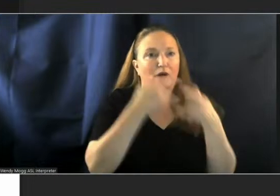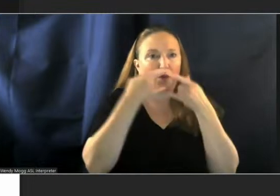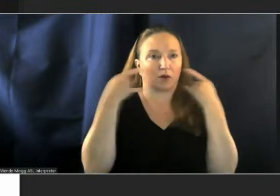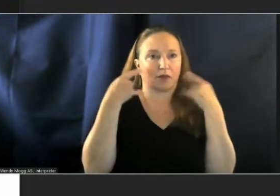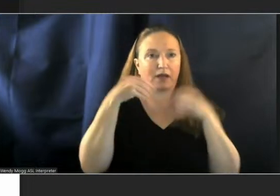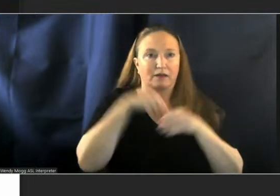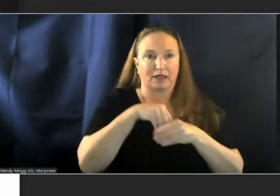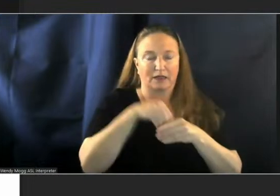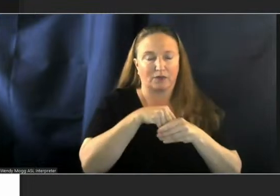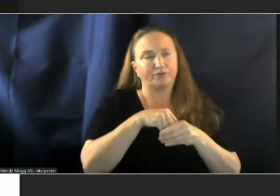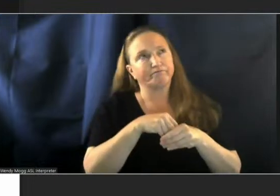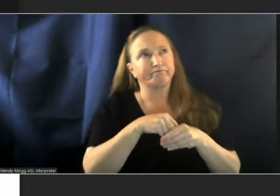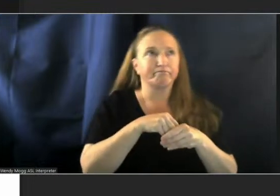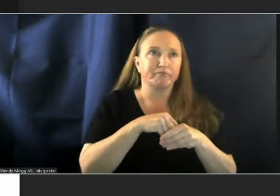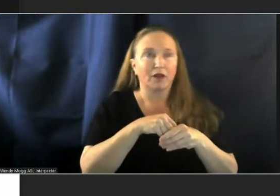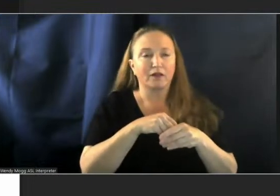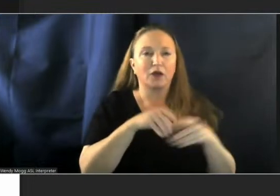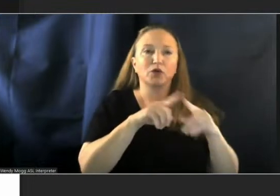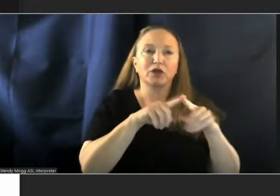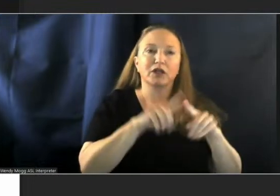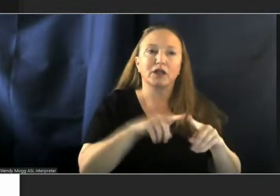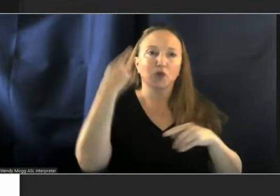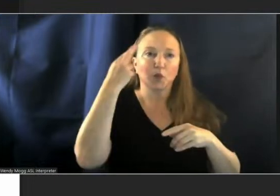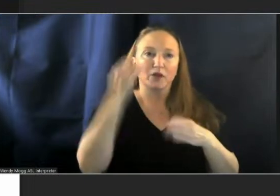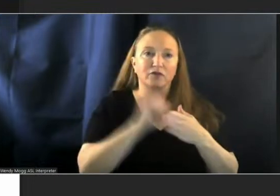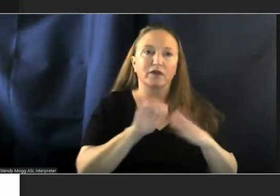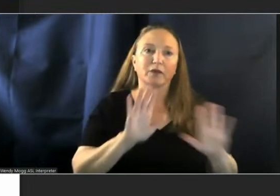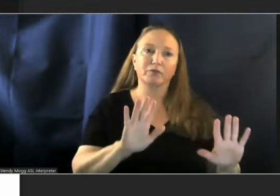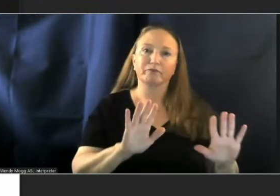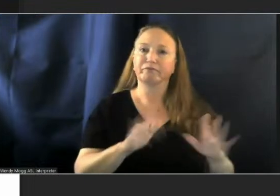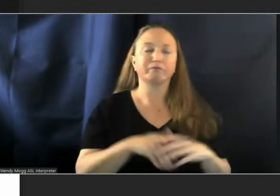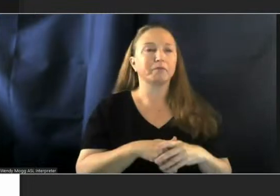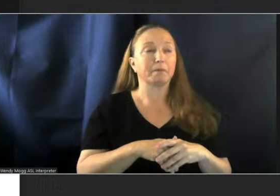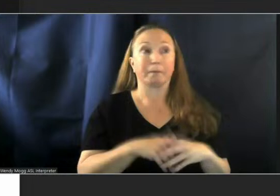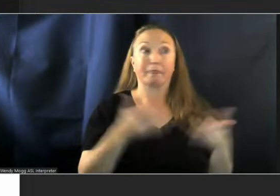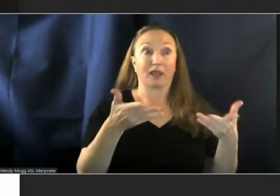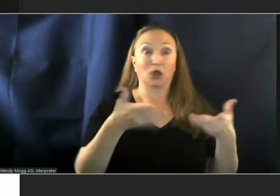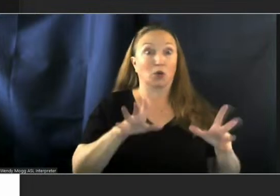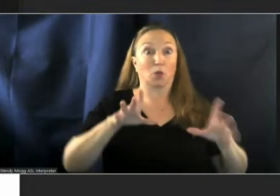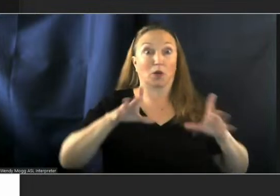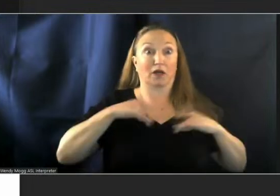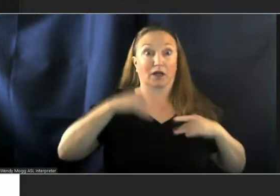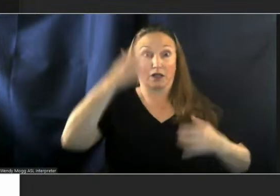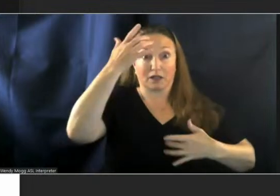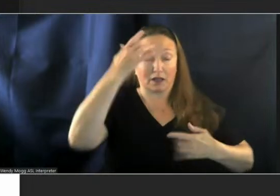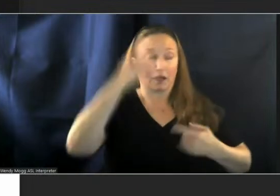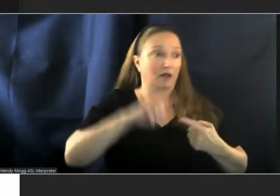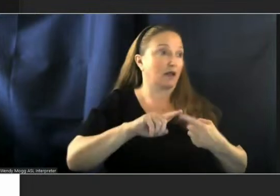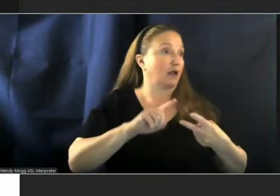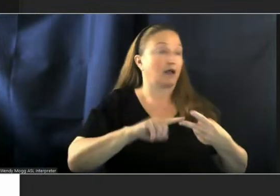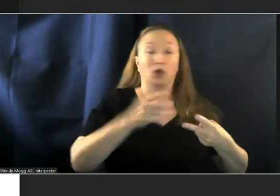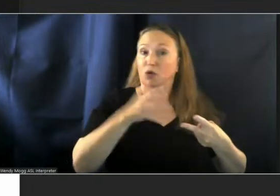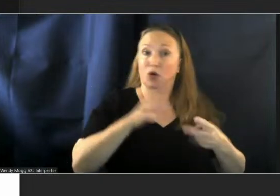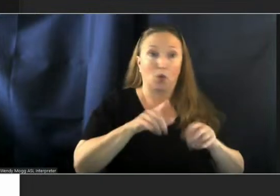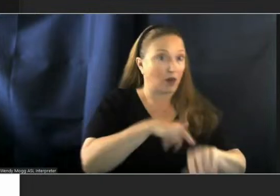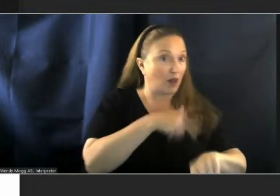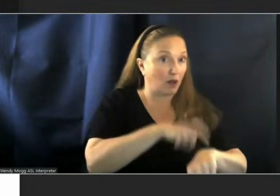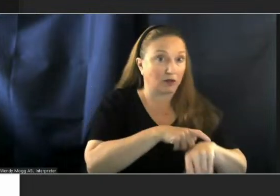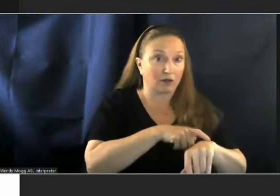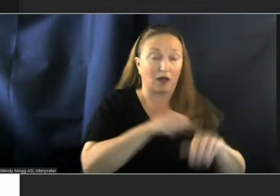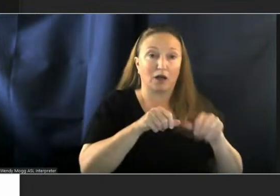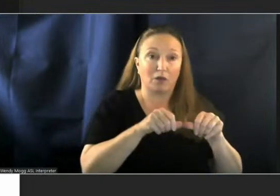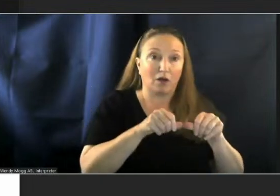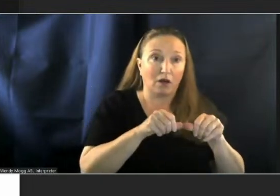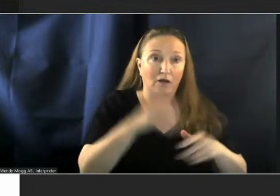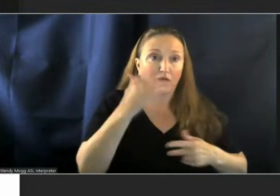a number of reasons why. You don't want to get it. You don't want to get the long-term effects of COVID. You don't want to accidentally